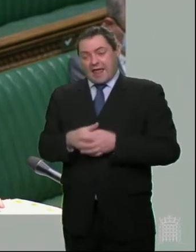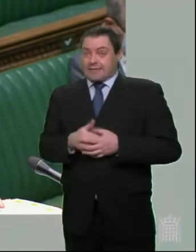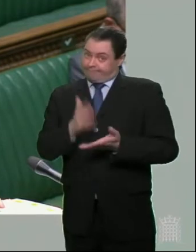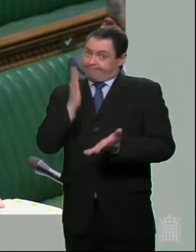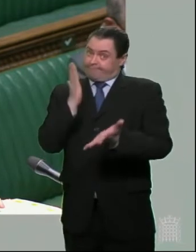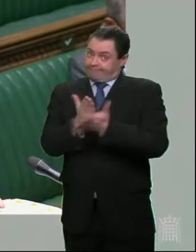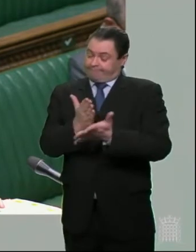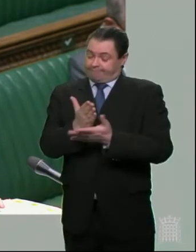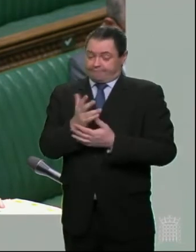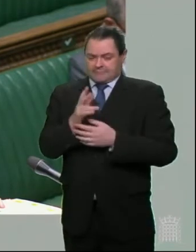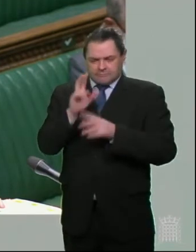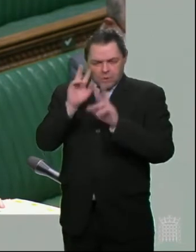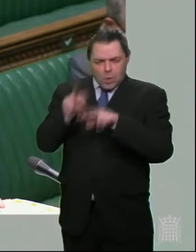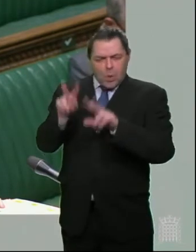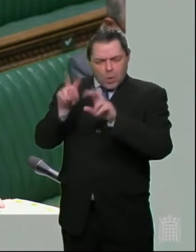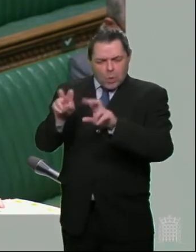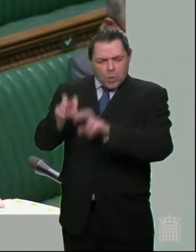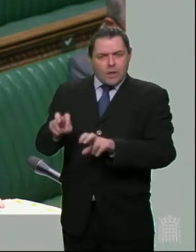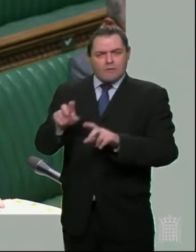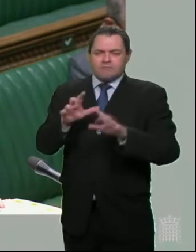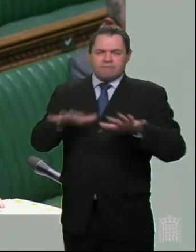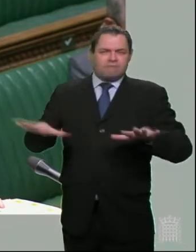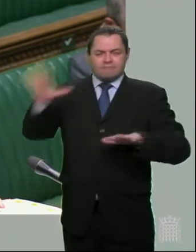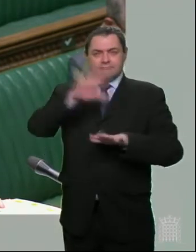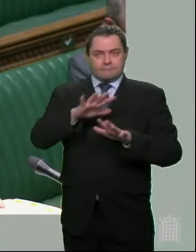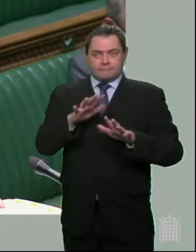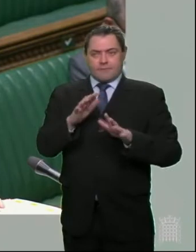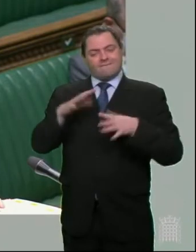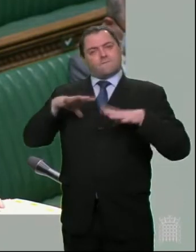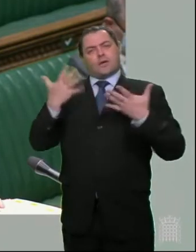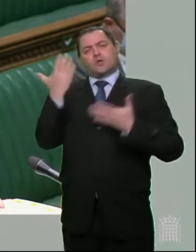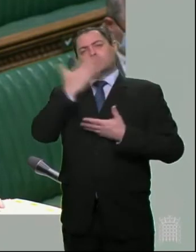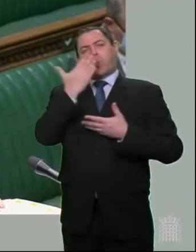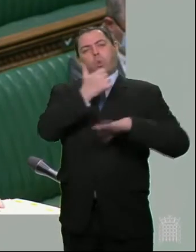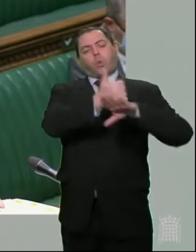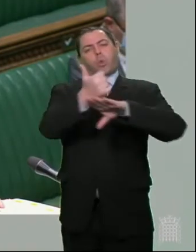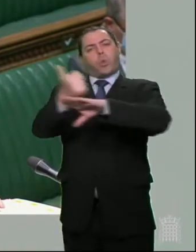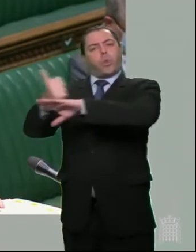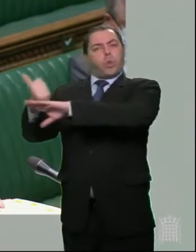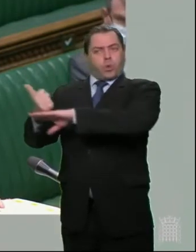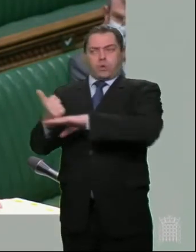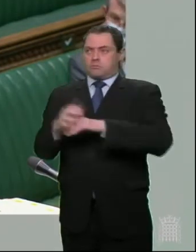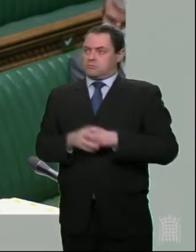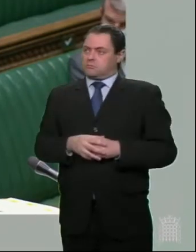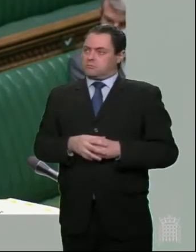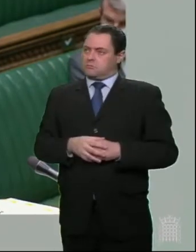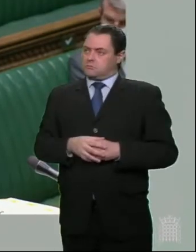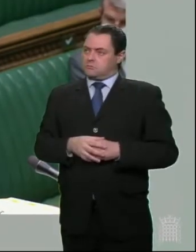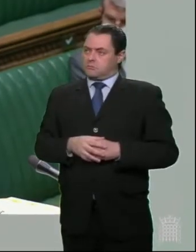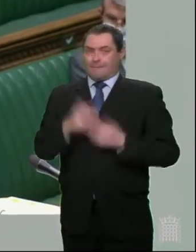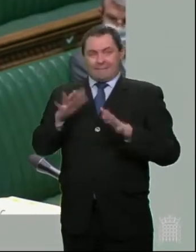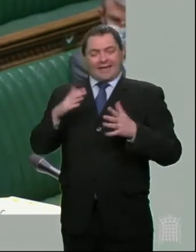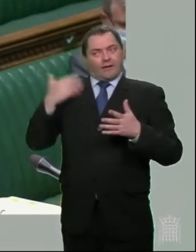indeed looking at expanding the free school programme. Wave 14 of